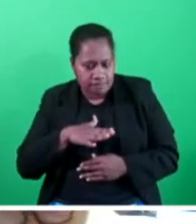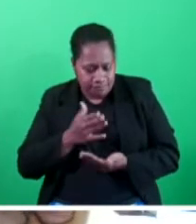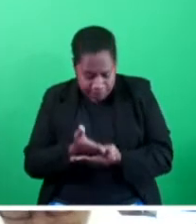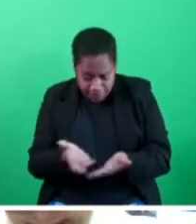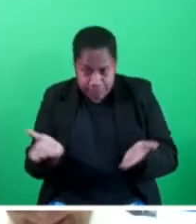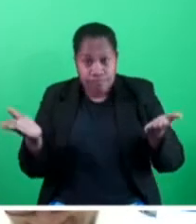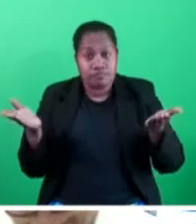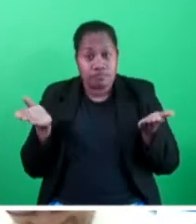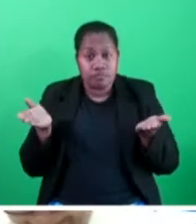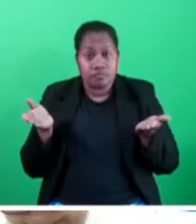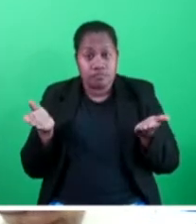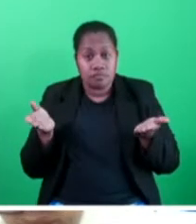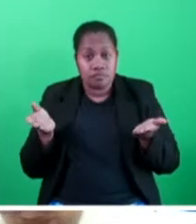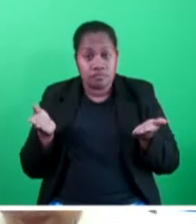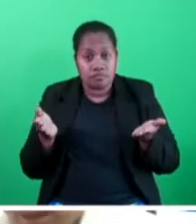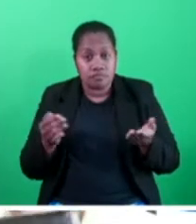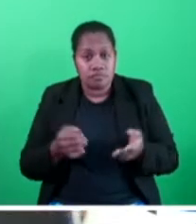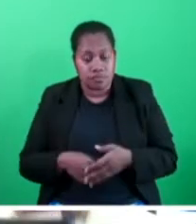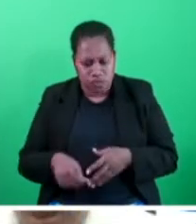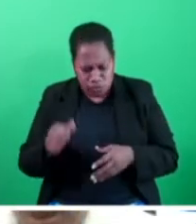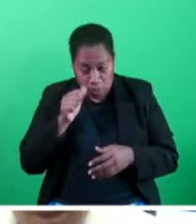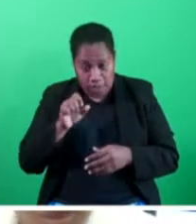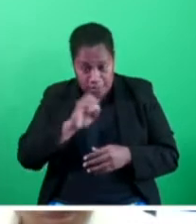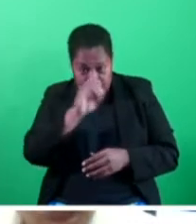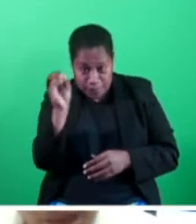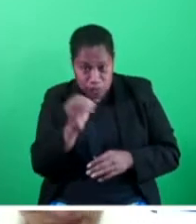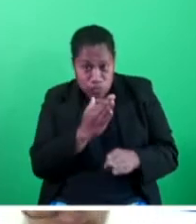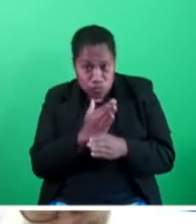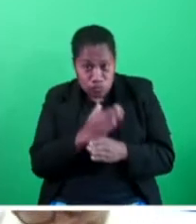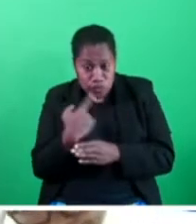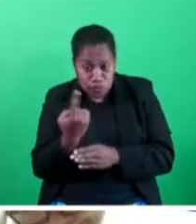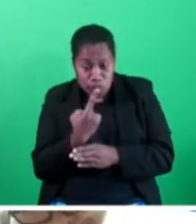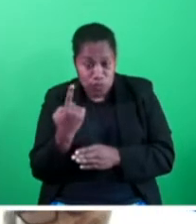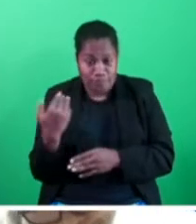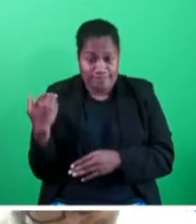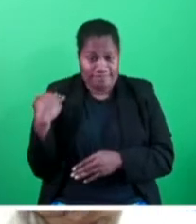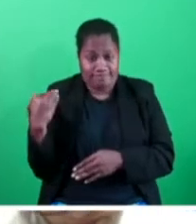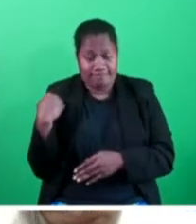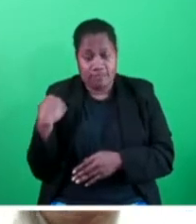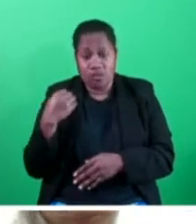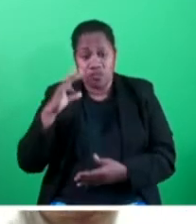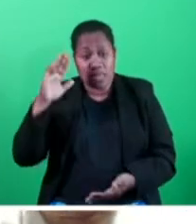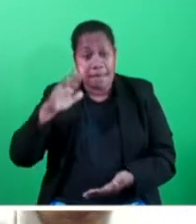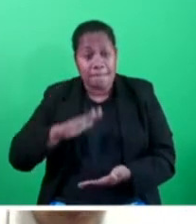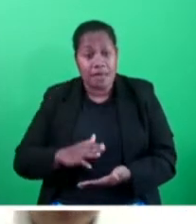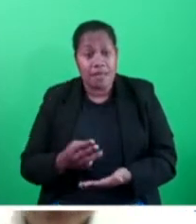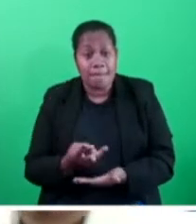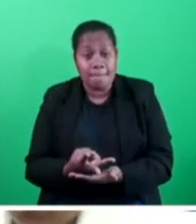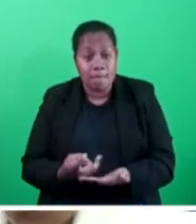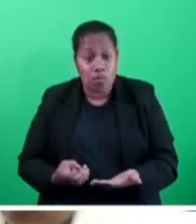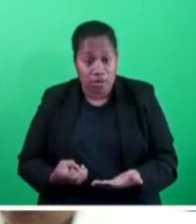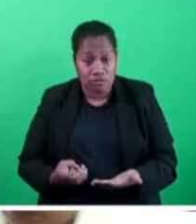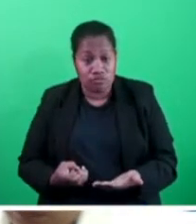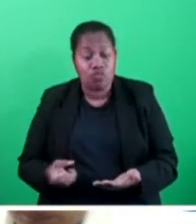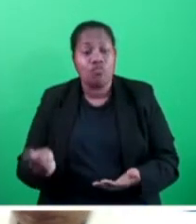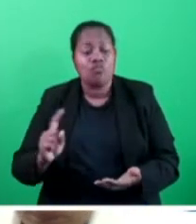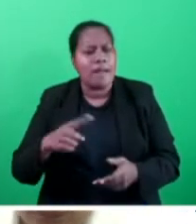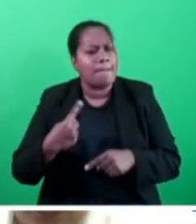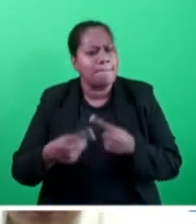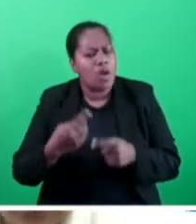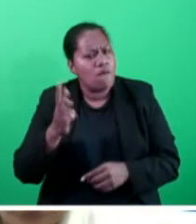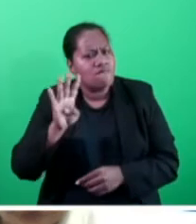the percentage of workers who are currently affected by the minimum wage order is about